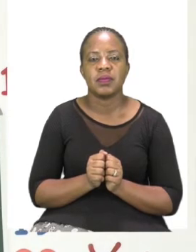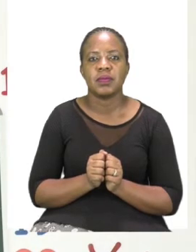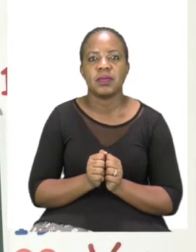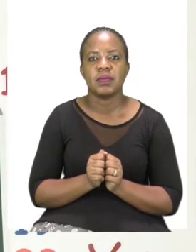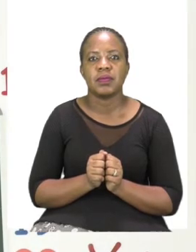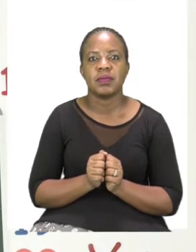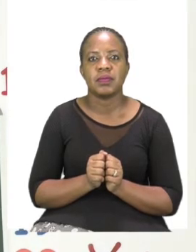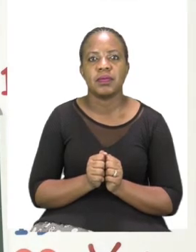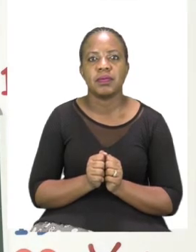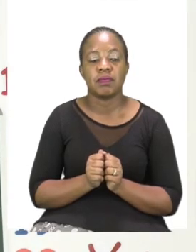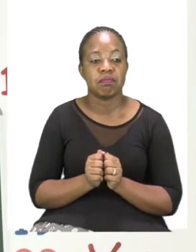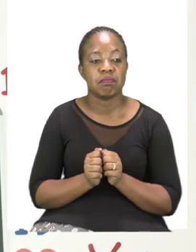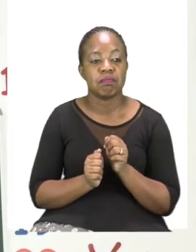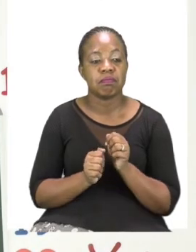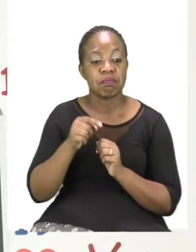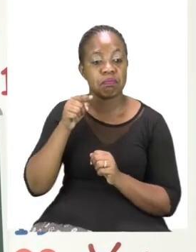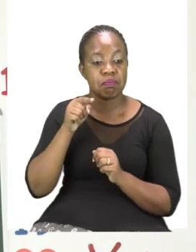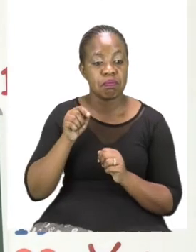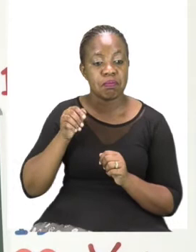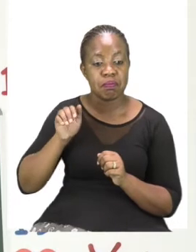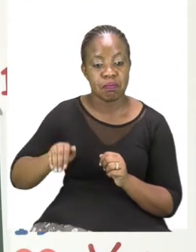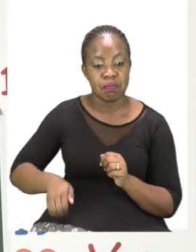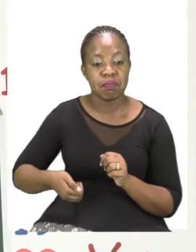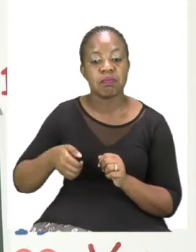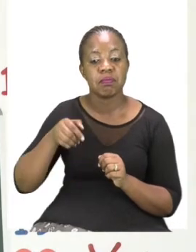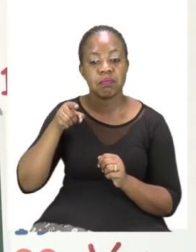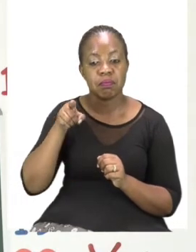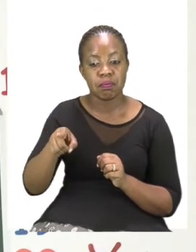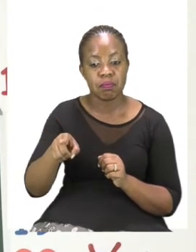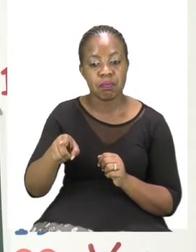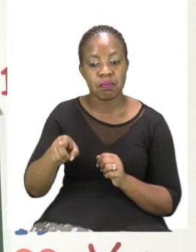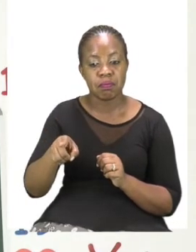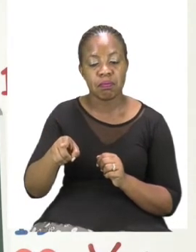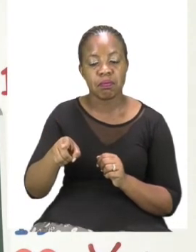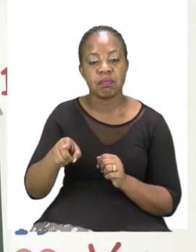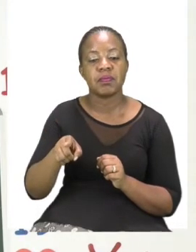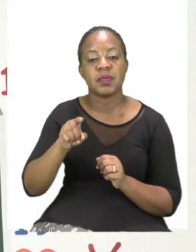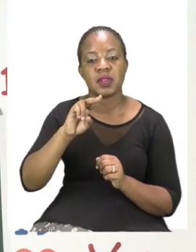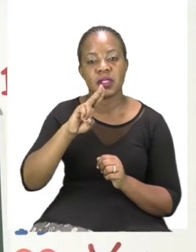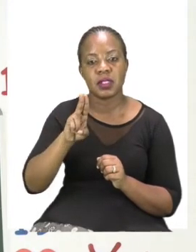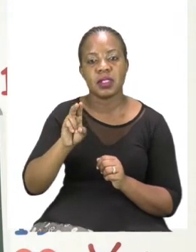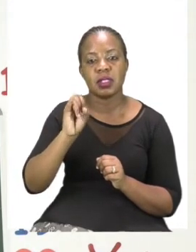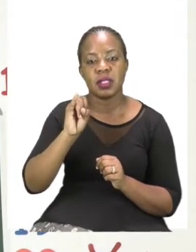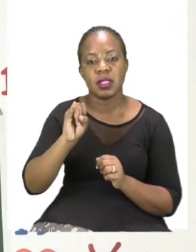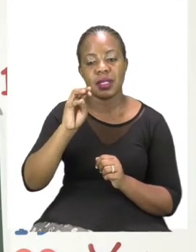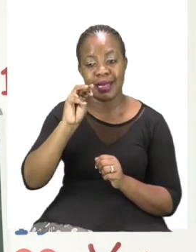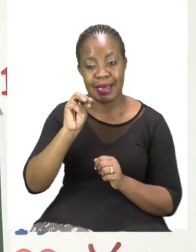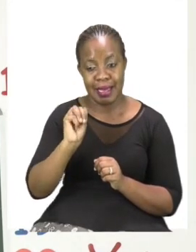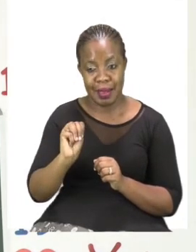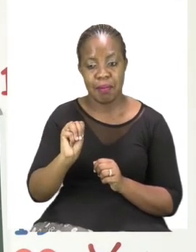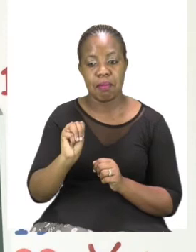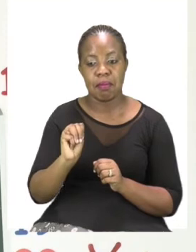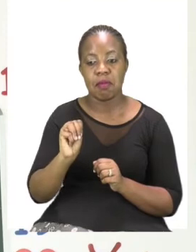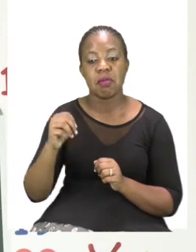we point to a boy, we were saying him. But if we want to